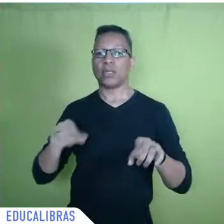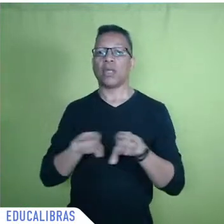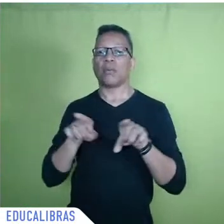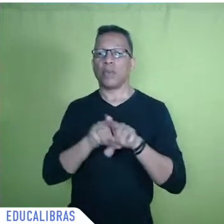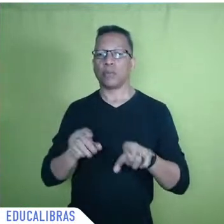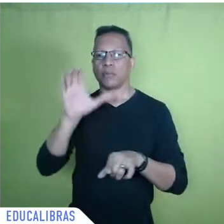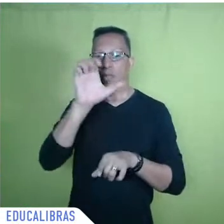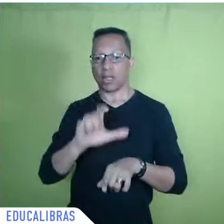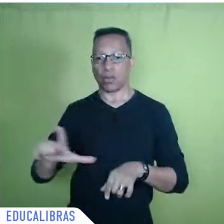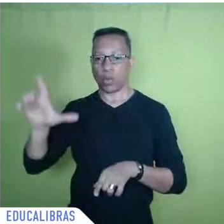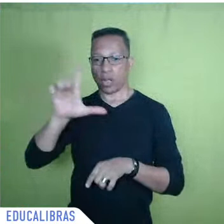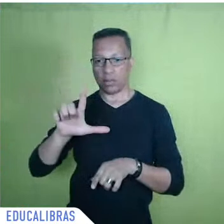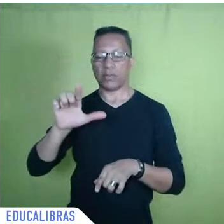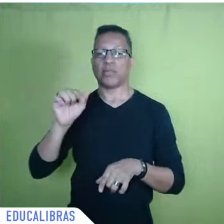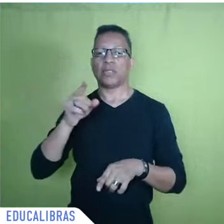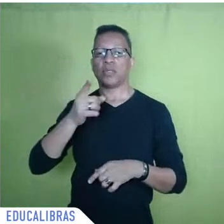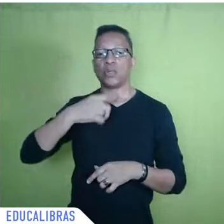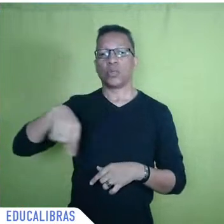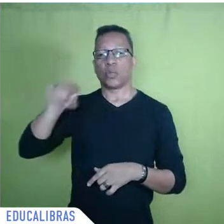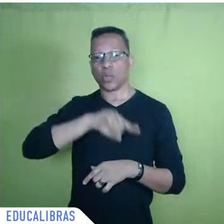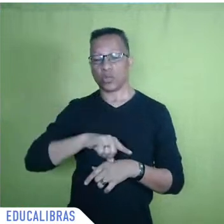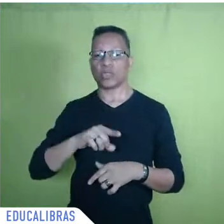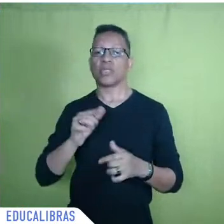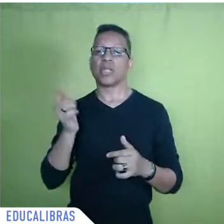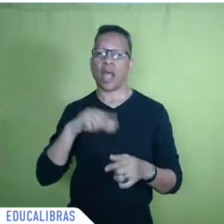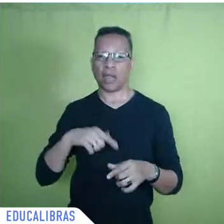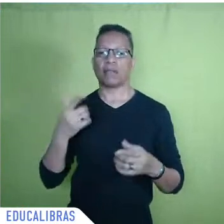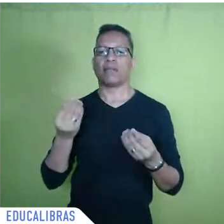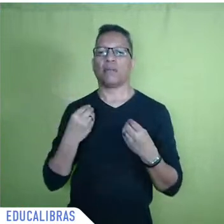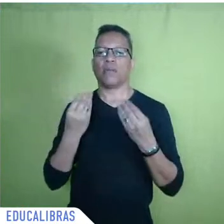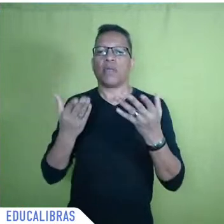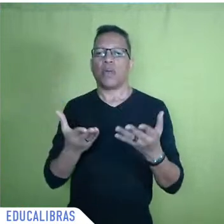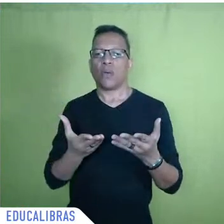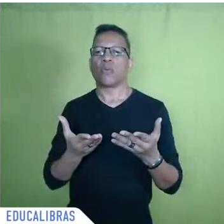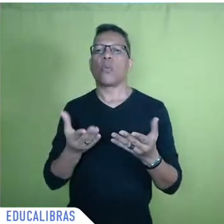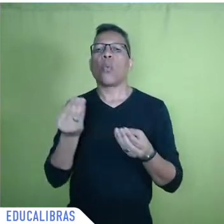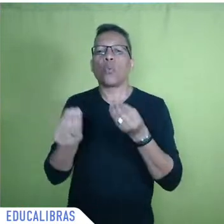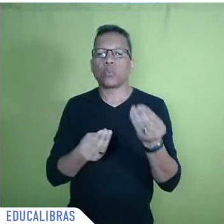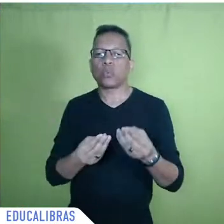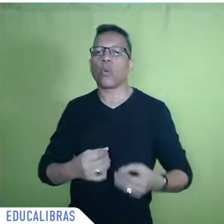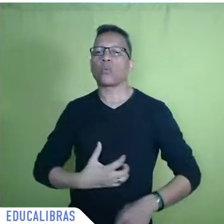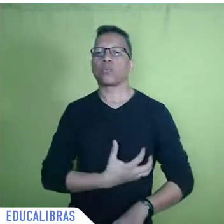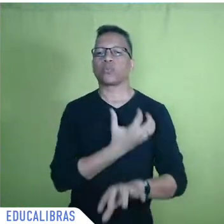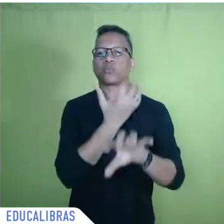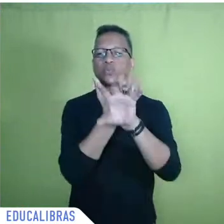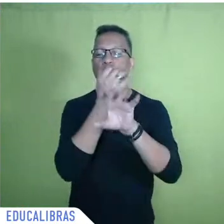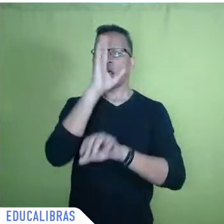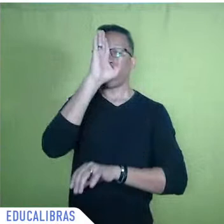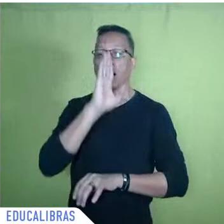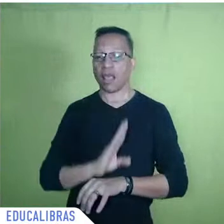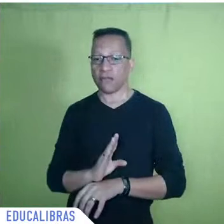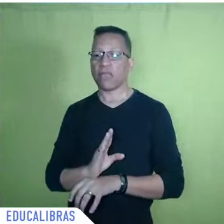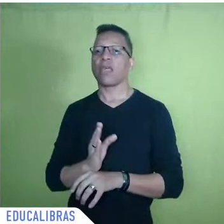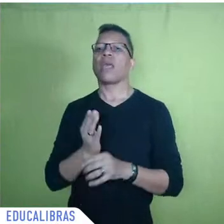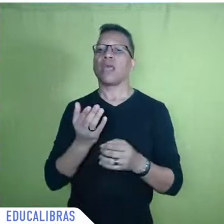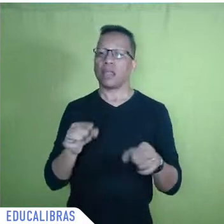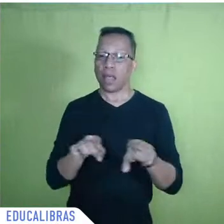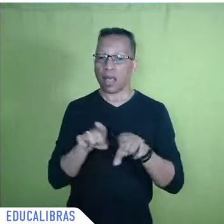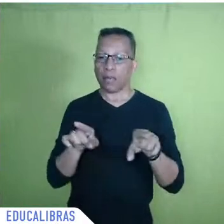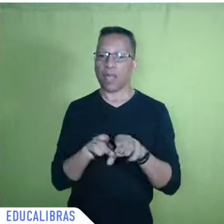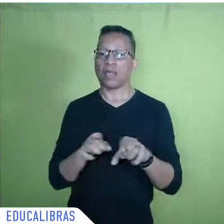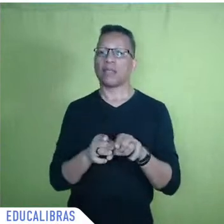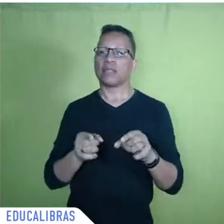Political Observatory of Latin America, Educalibras, and Headline for allowing us to create this free